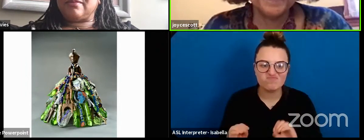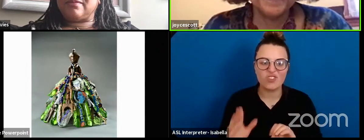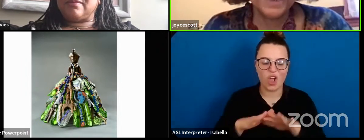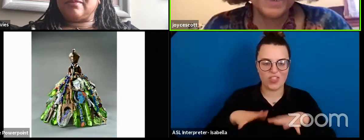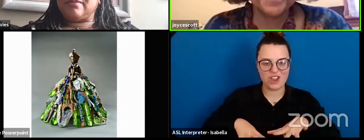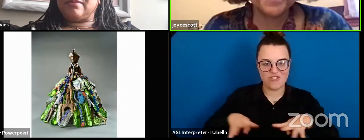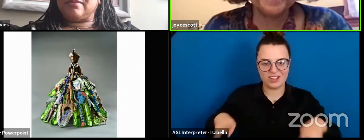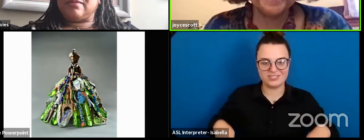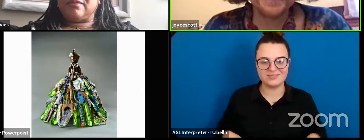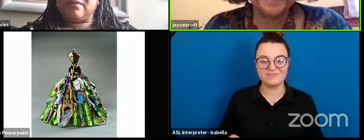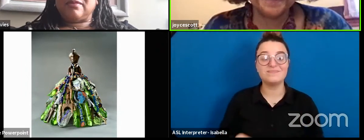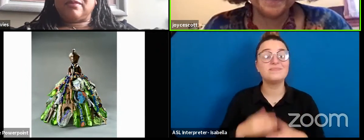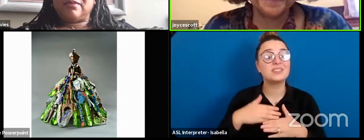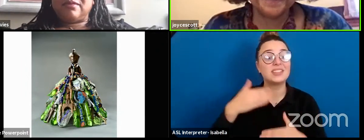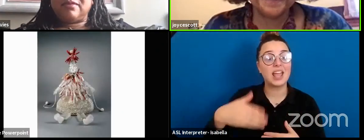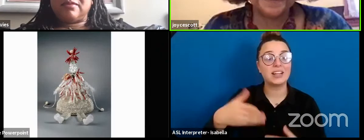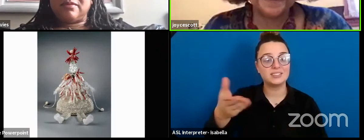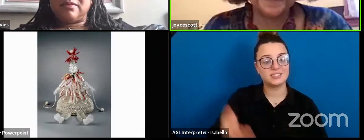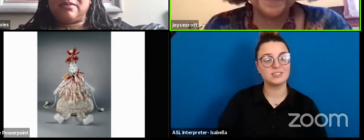Next.